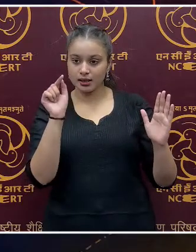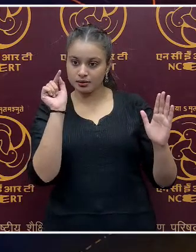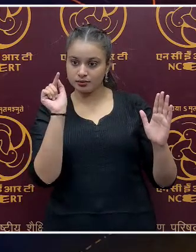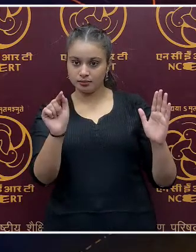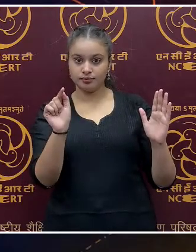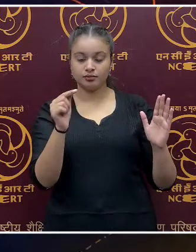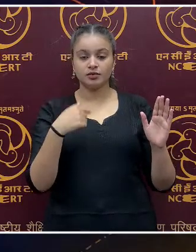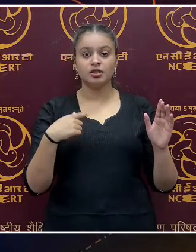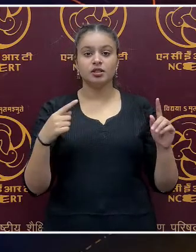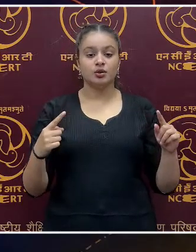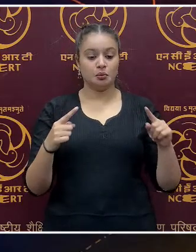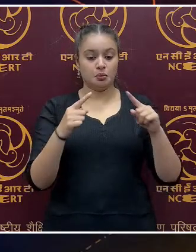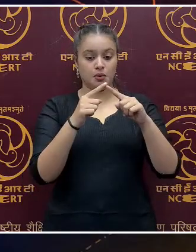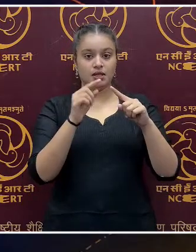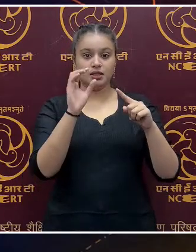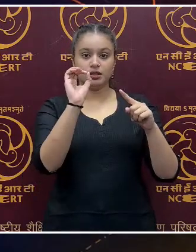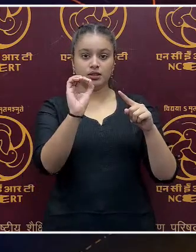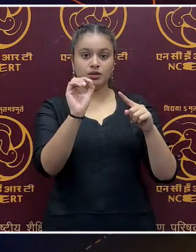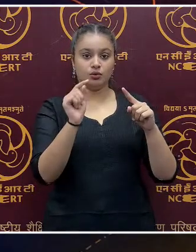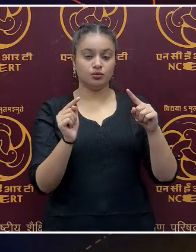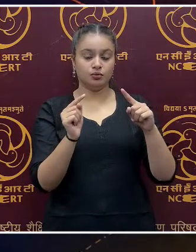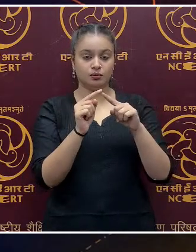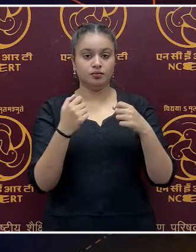0. So, first we have to be